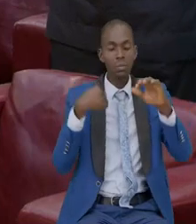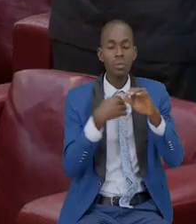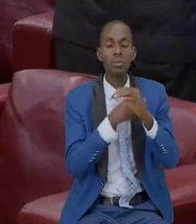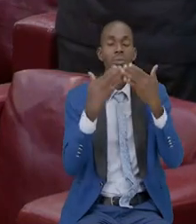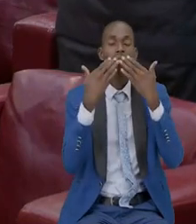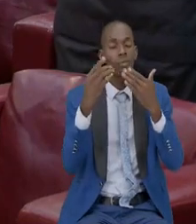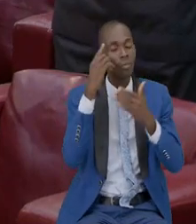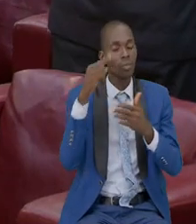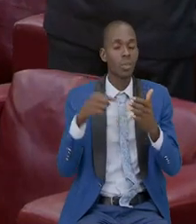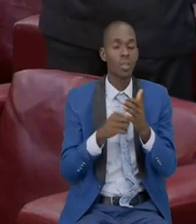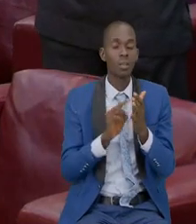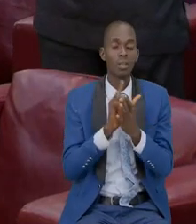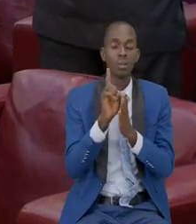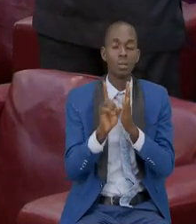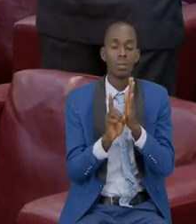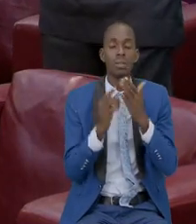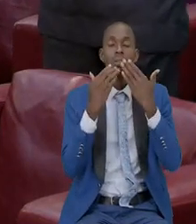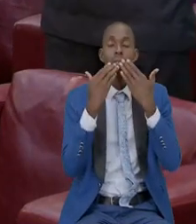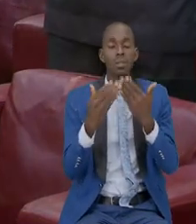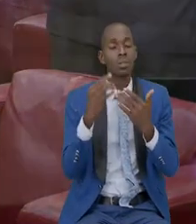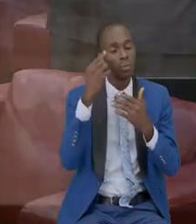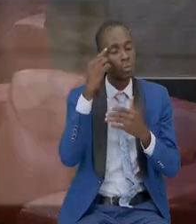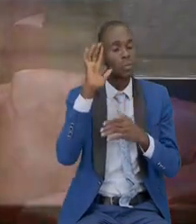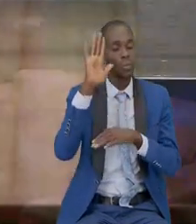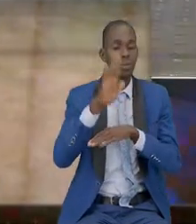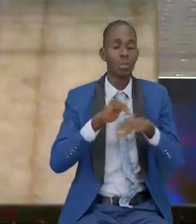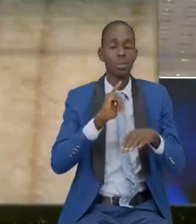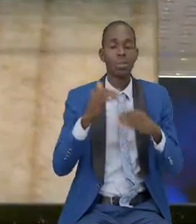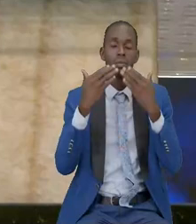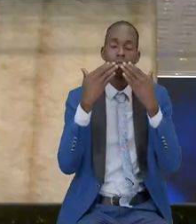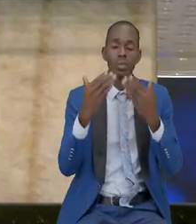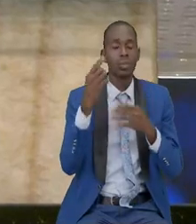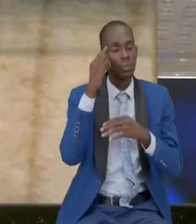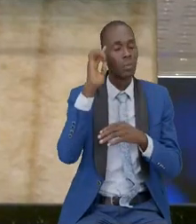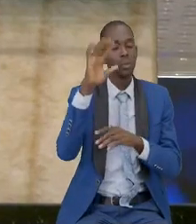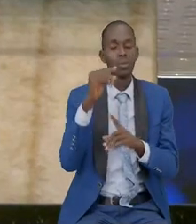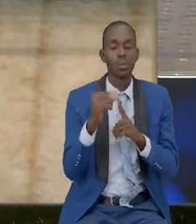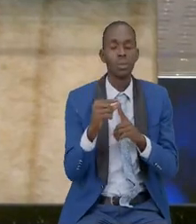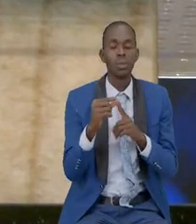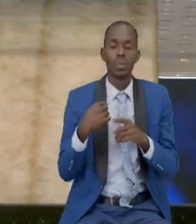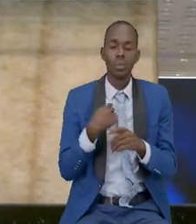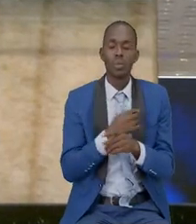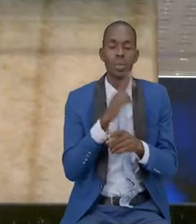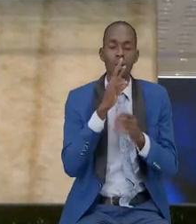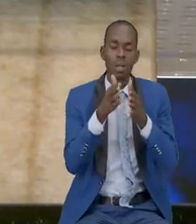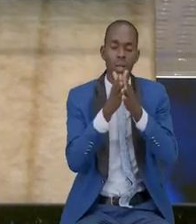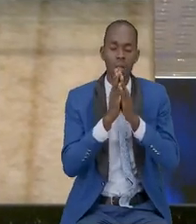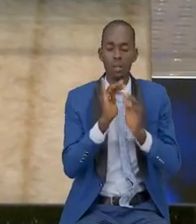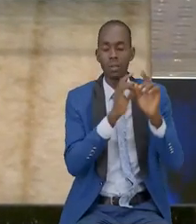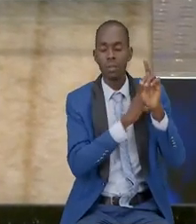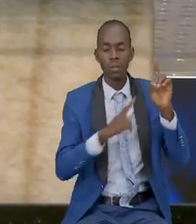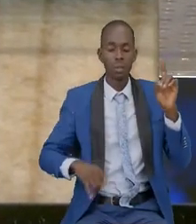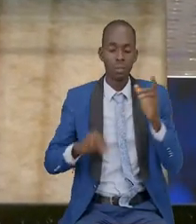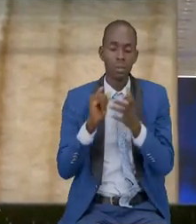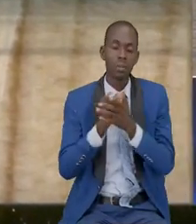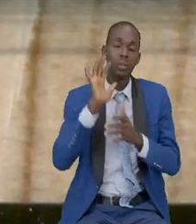for this hour. Thank you for your calling. Thank you for your word. We're asking, Lord, that your